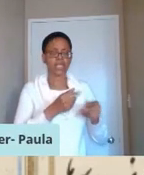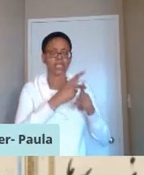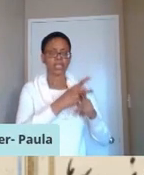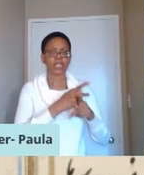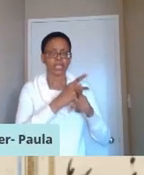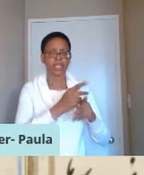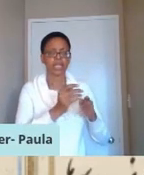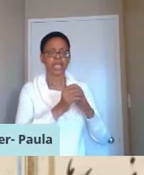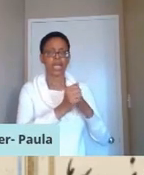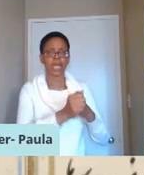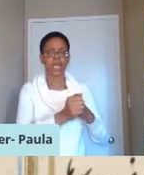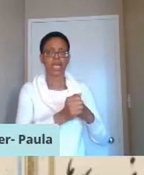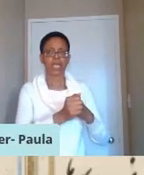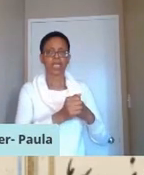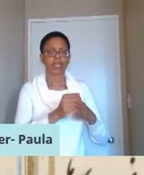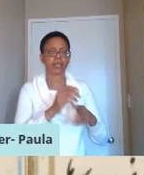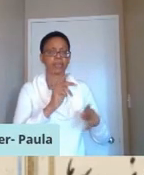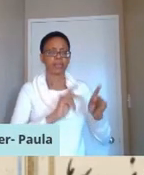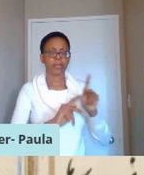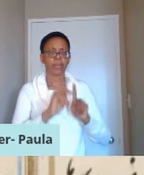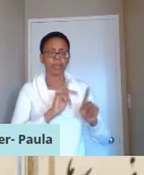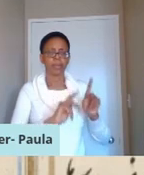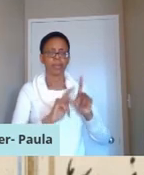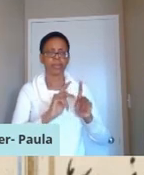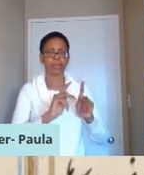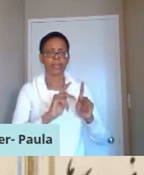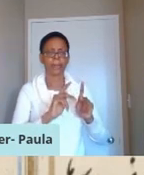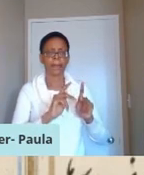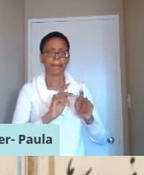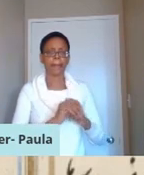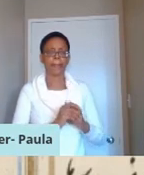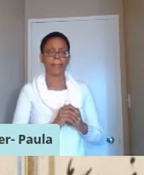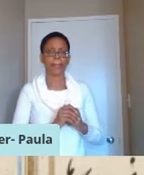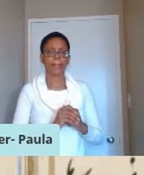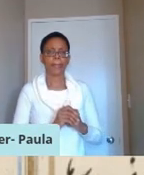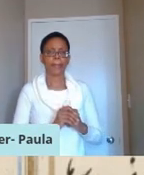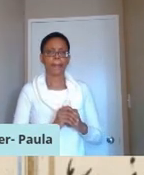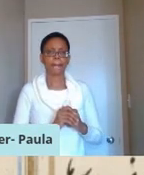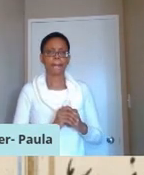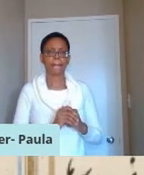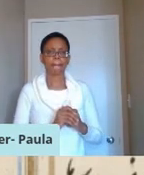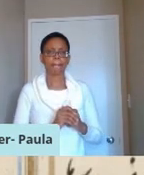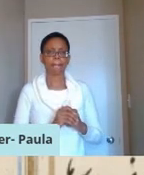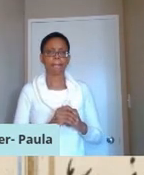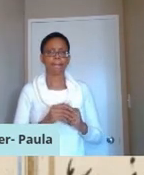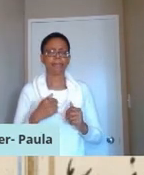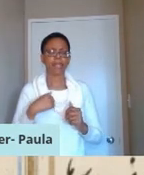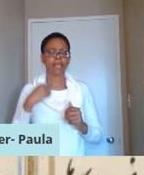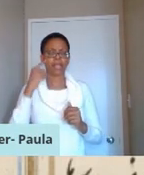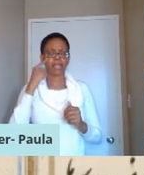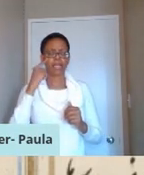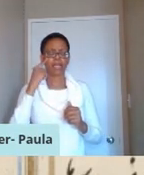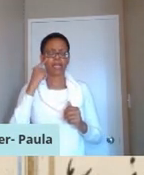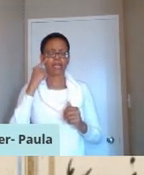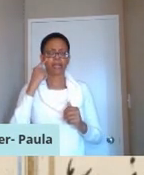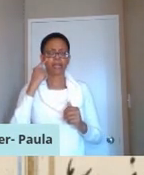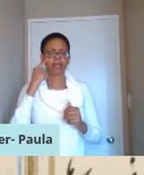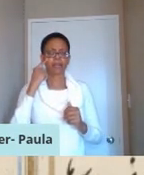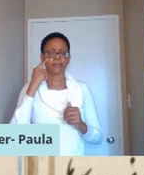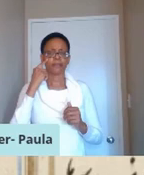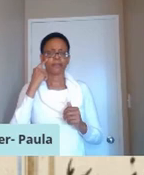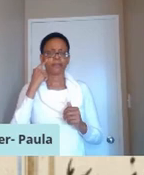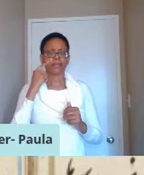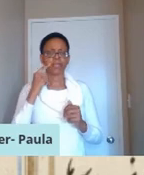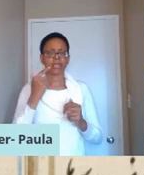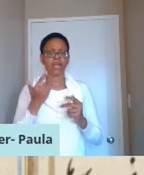guide, reconcile the affected in response to the COVID-19. I think that in addition to the outer